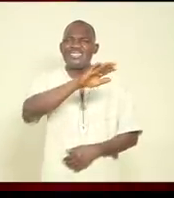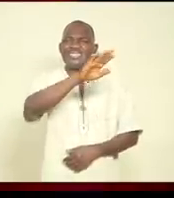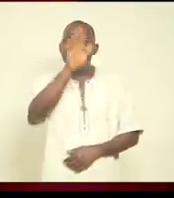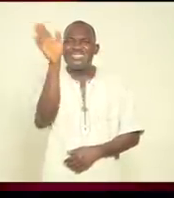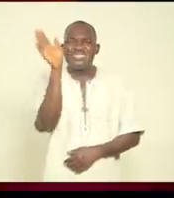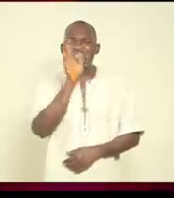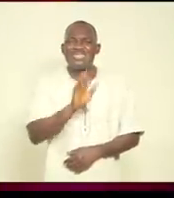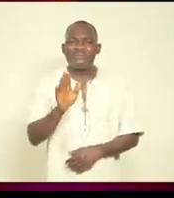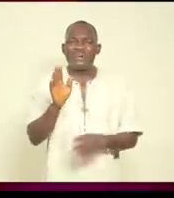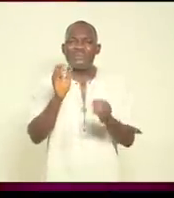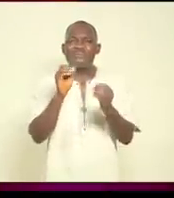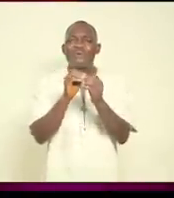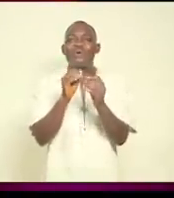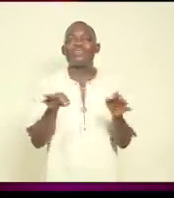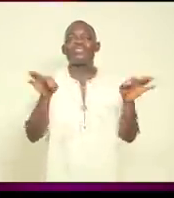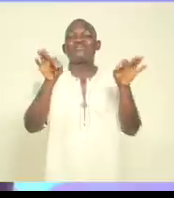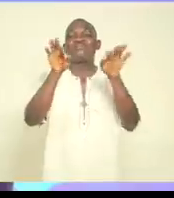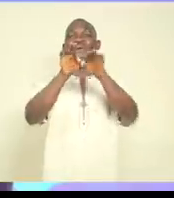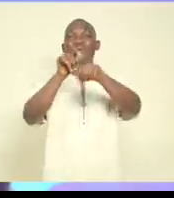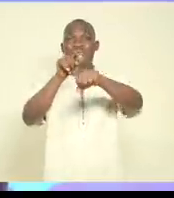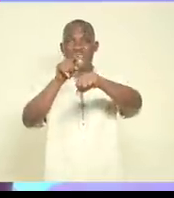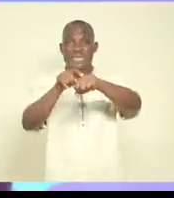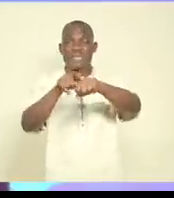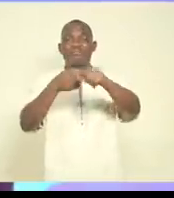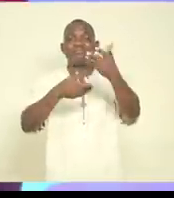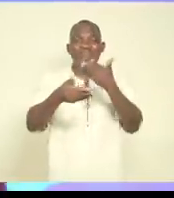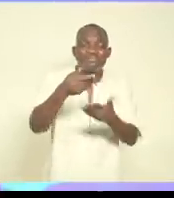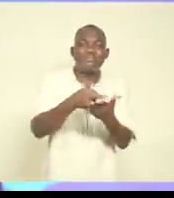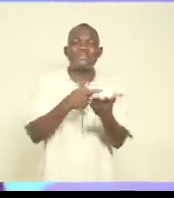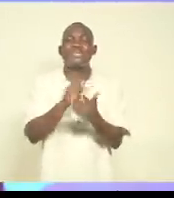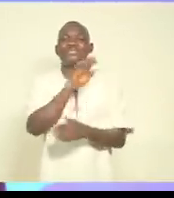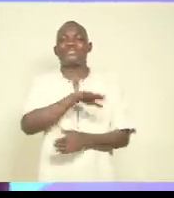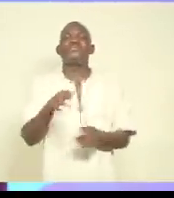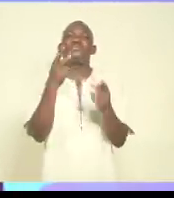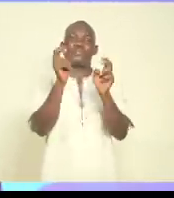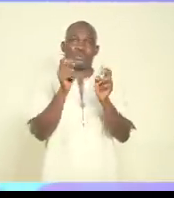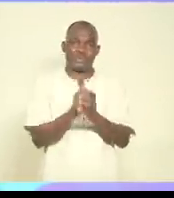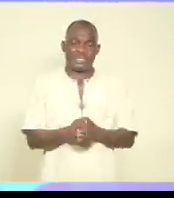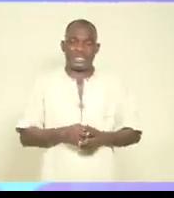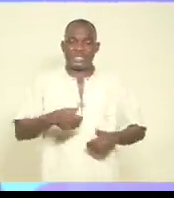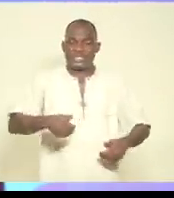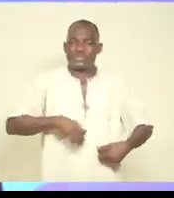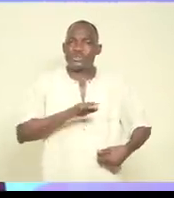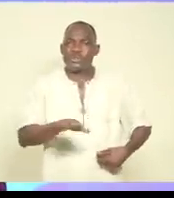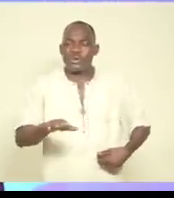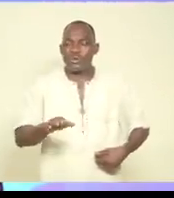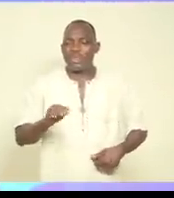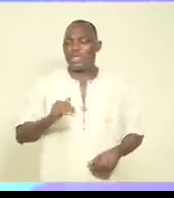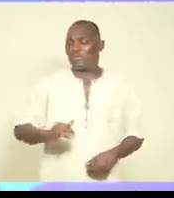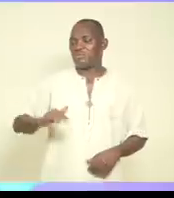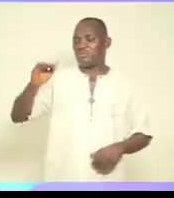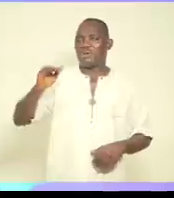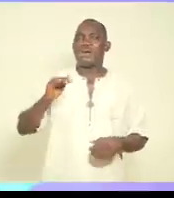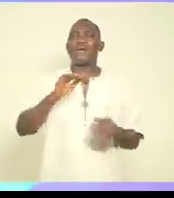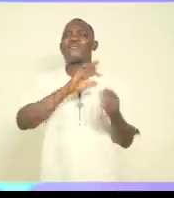a more important time to talk about the issues children teenagers and the youth face